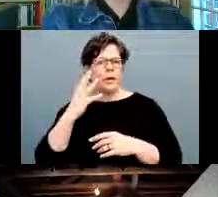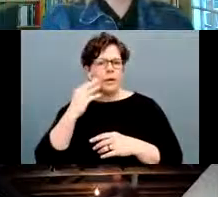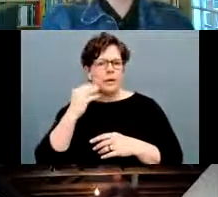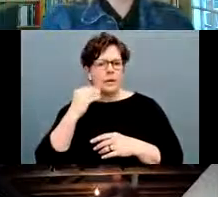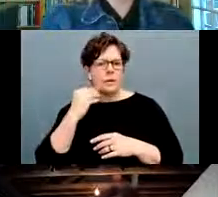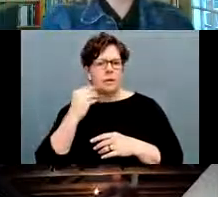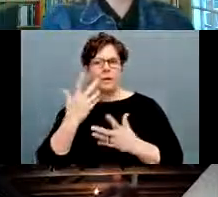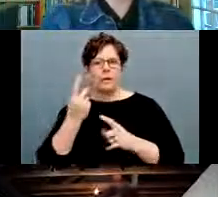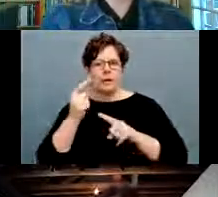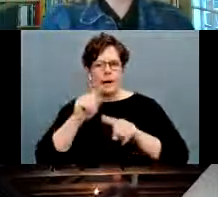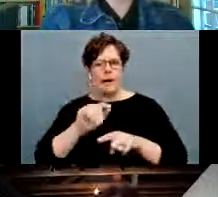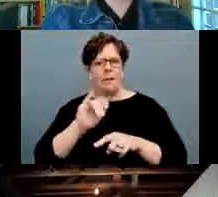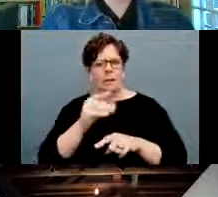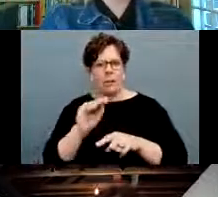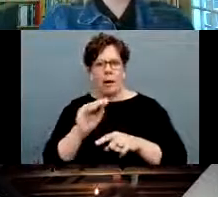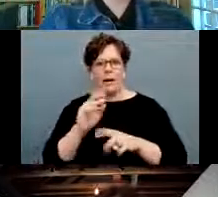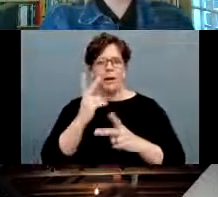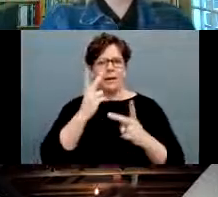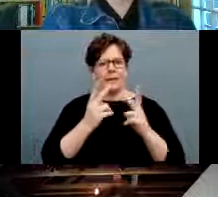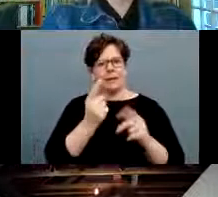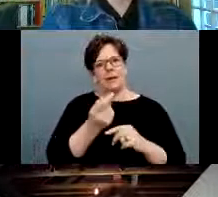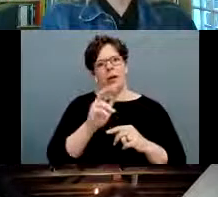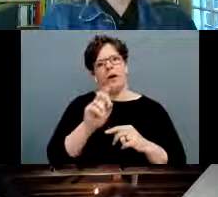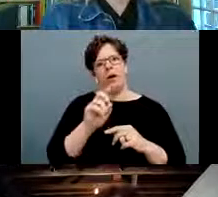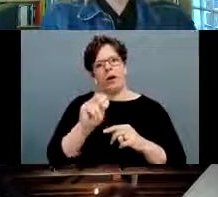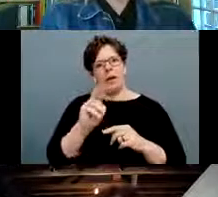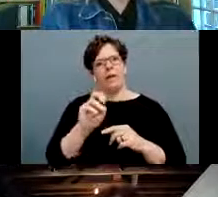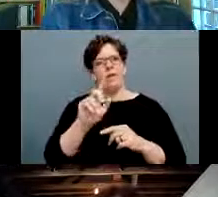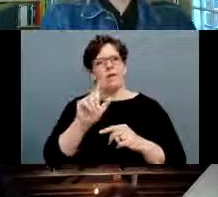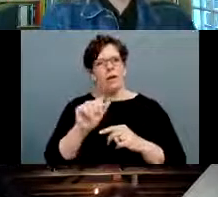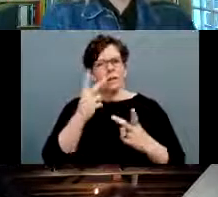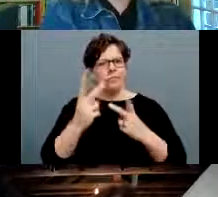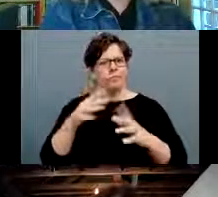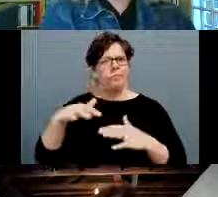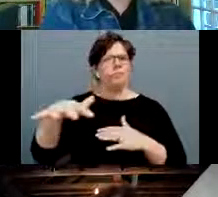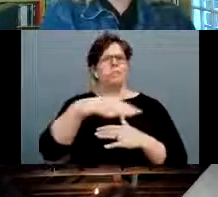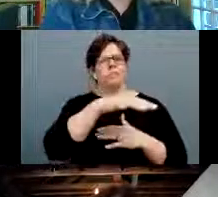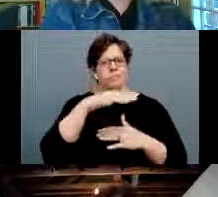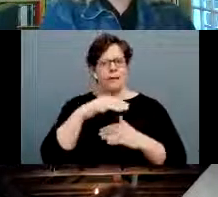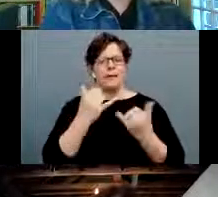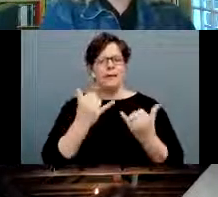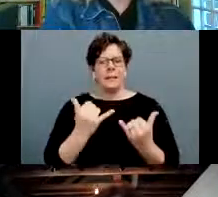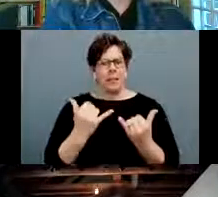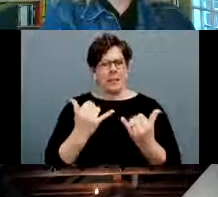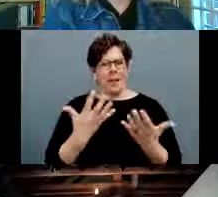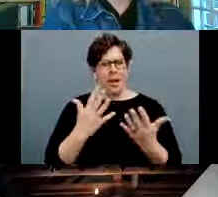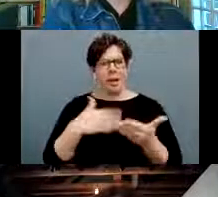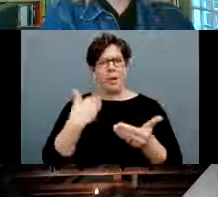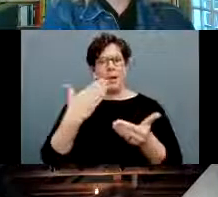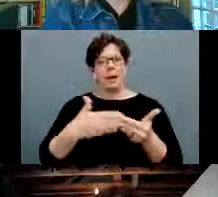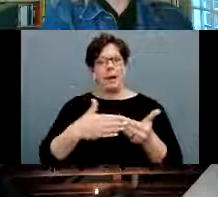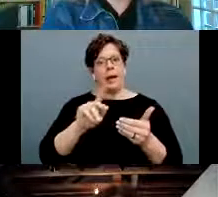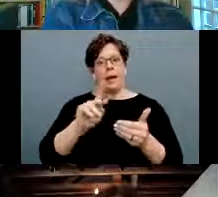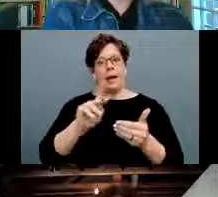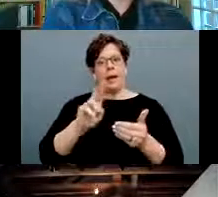Idaho and particularly going up to Garden Valley while she was here. So now I want to pass this on to Kristen Hill, who